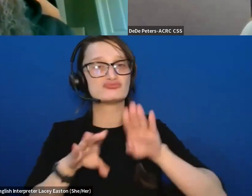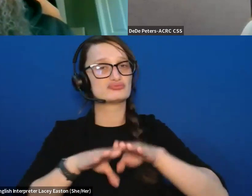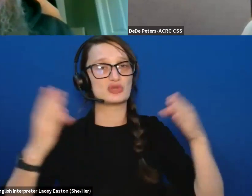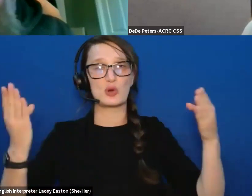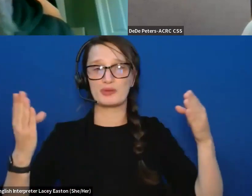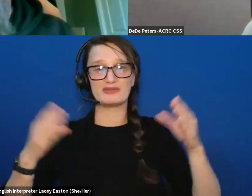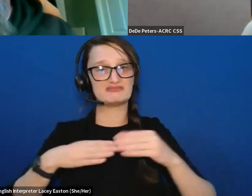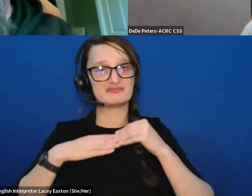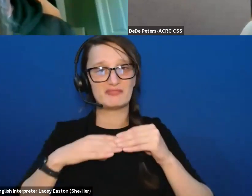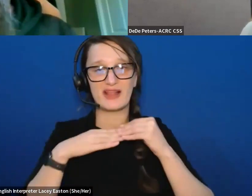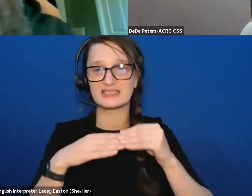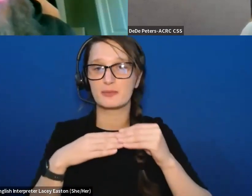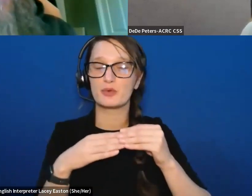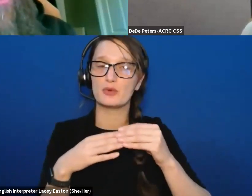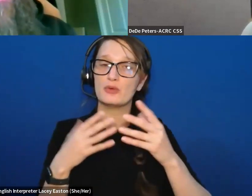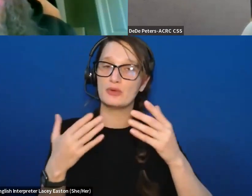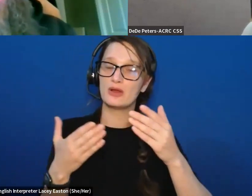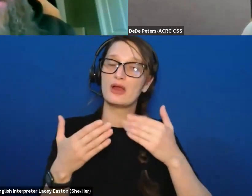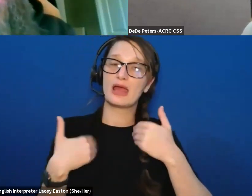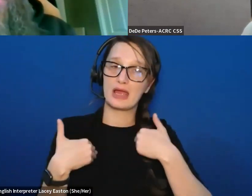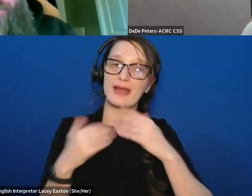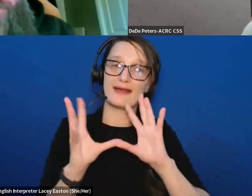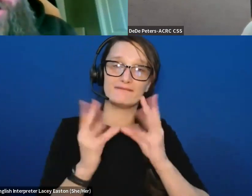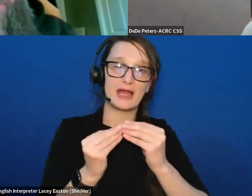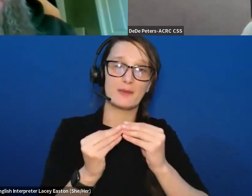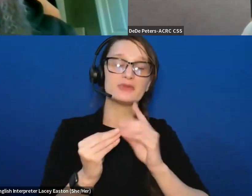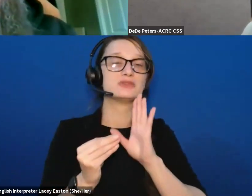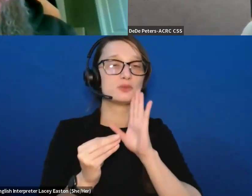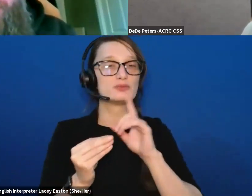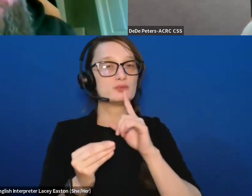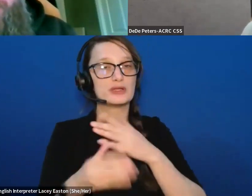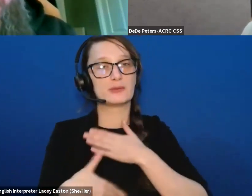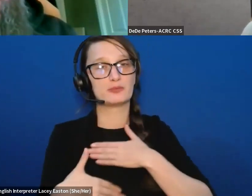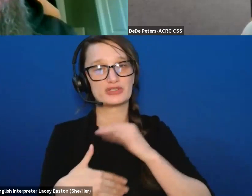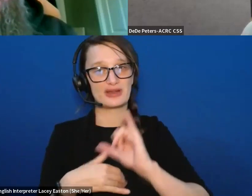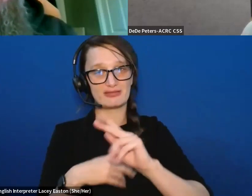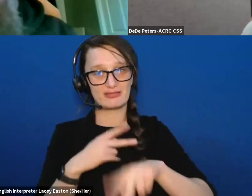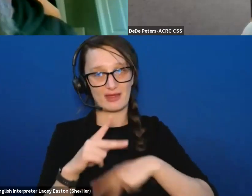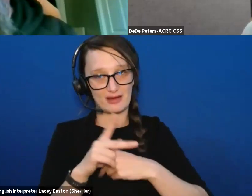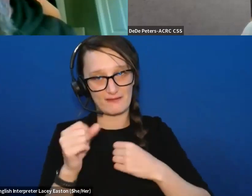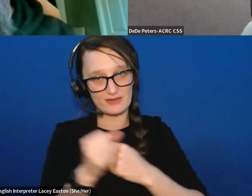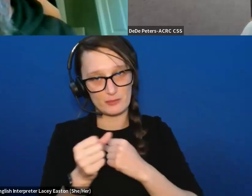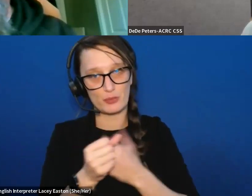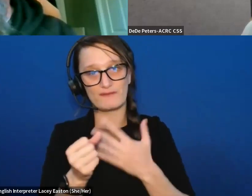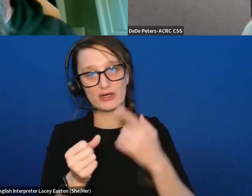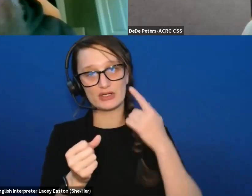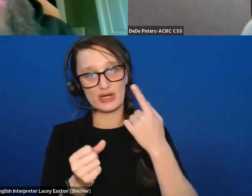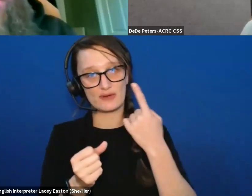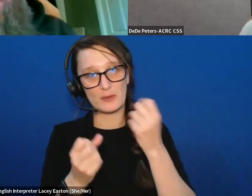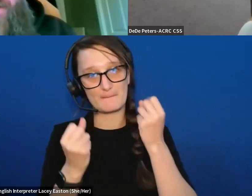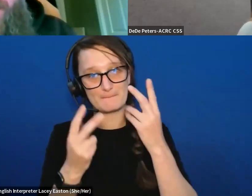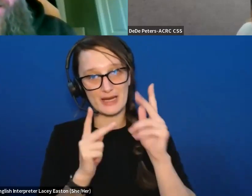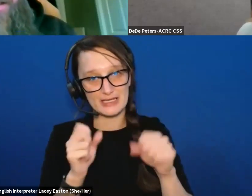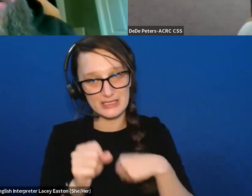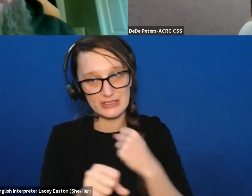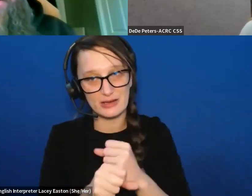we have families that would really appreciate this type of support. And we've heard it for years. And so if we have anyone that is